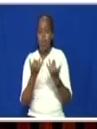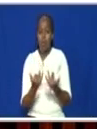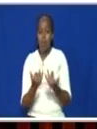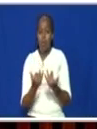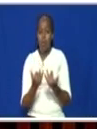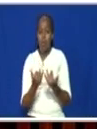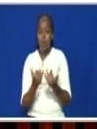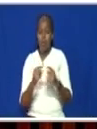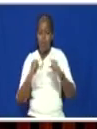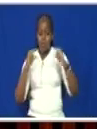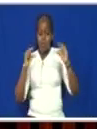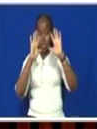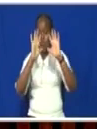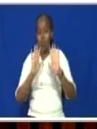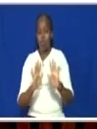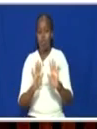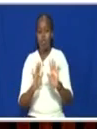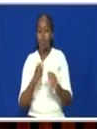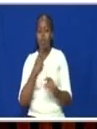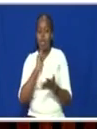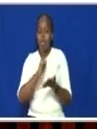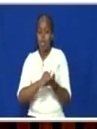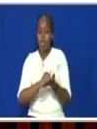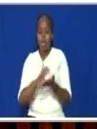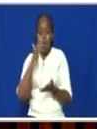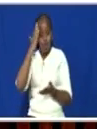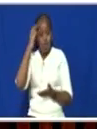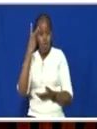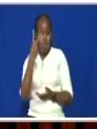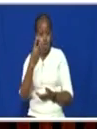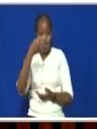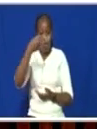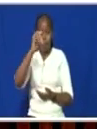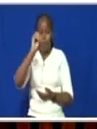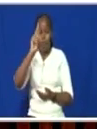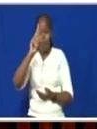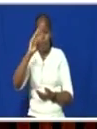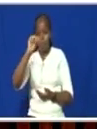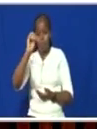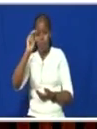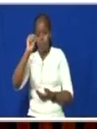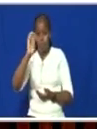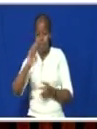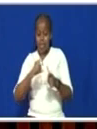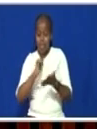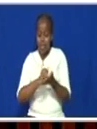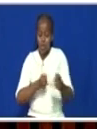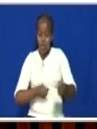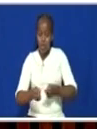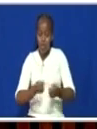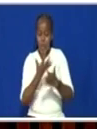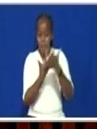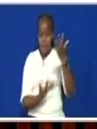great importance, dear student, I have said, know the two hormones that regulates the blood glucose